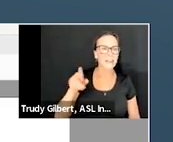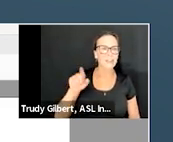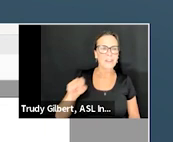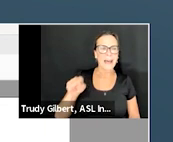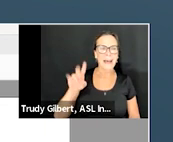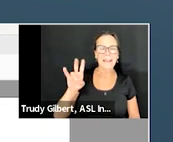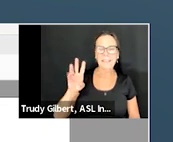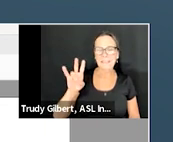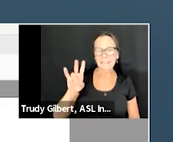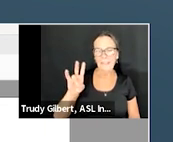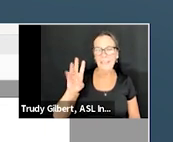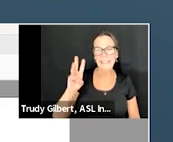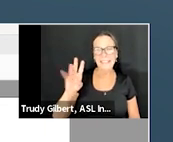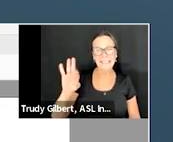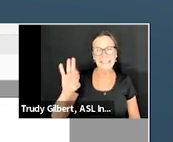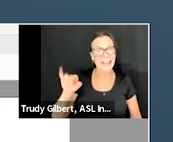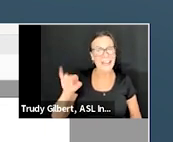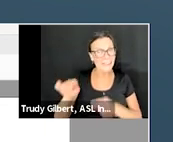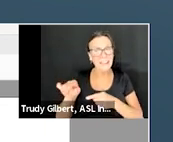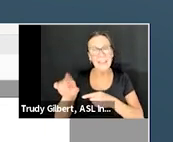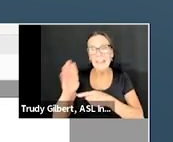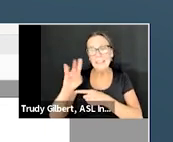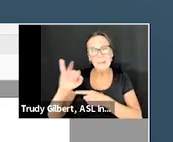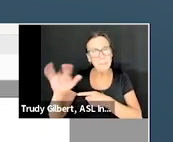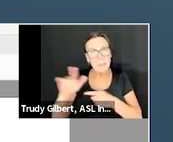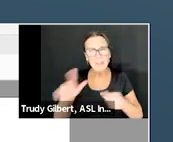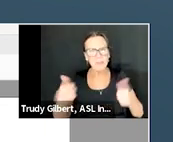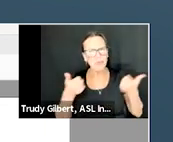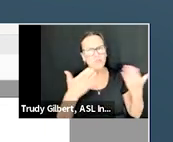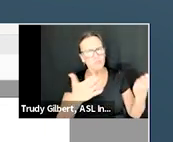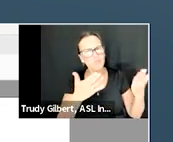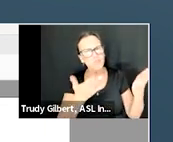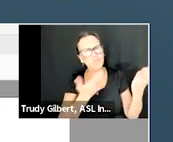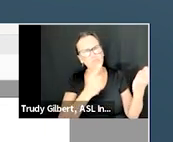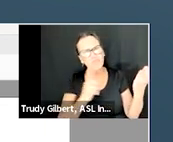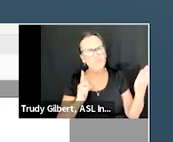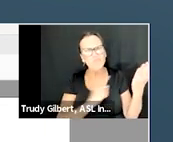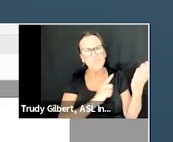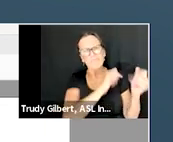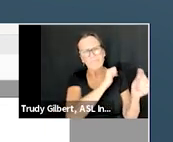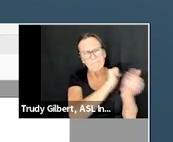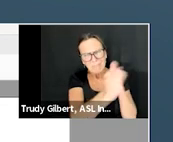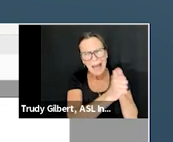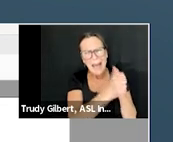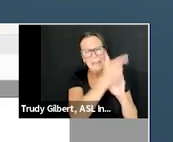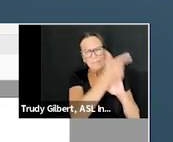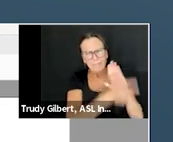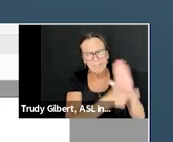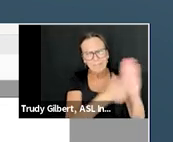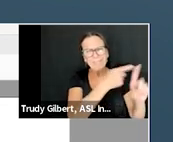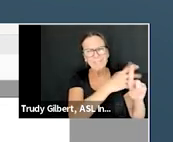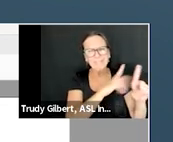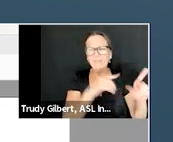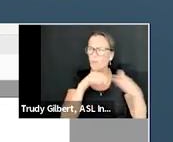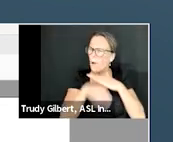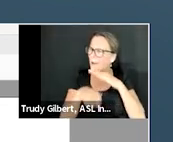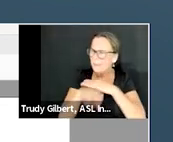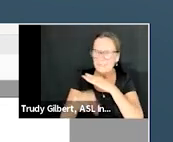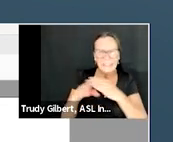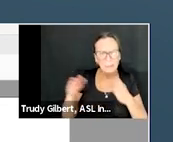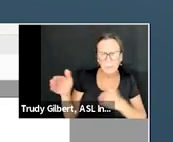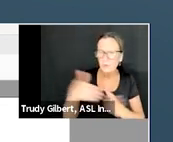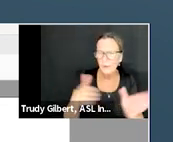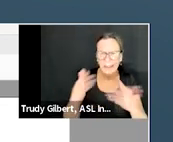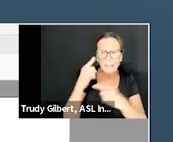expand access to trails for people of all abilities in Massachusetts. And we've gotten really far. We've